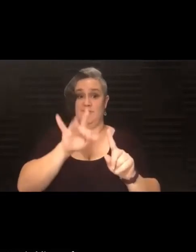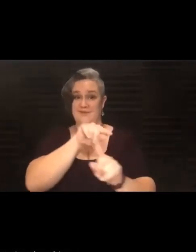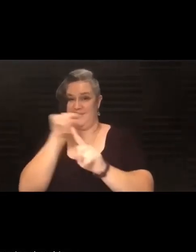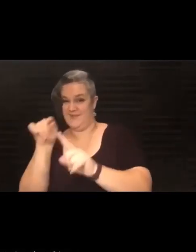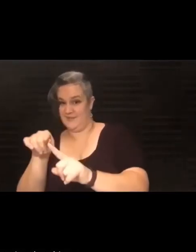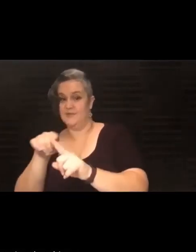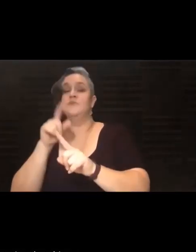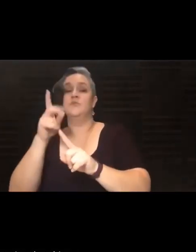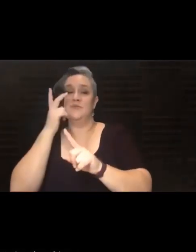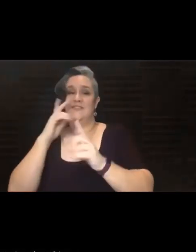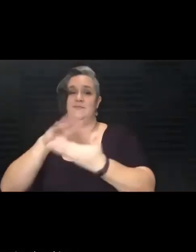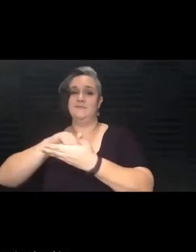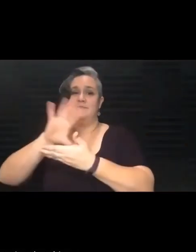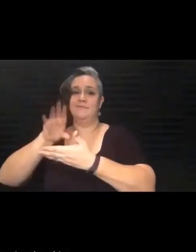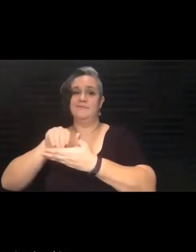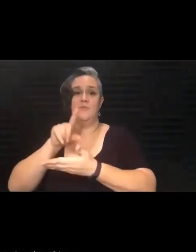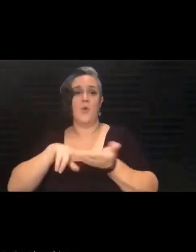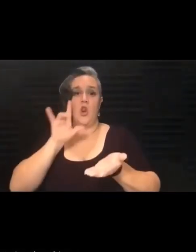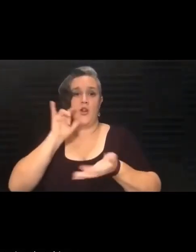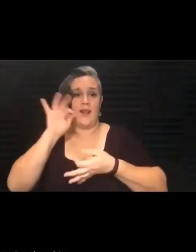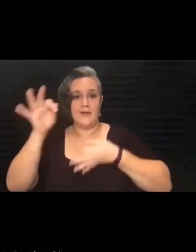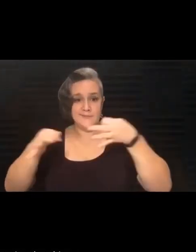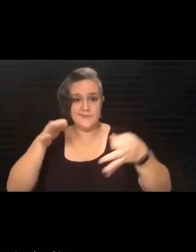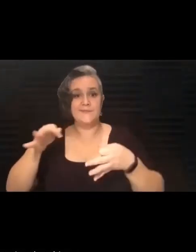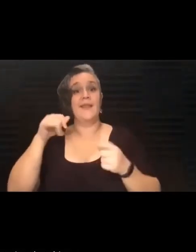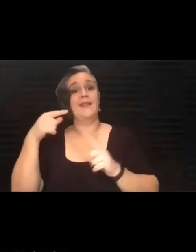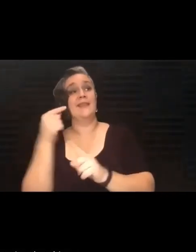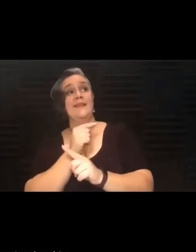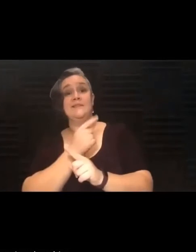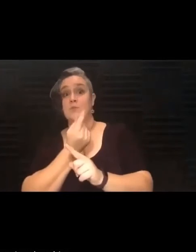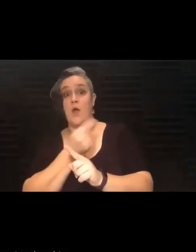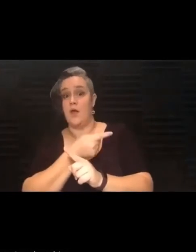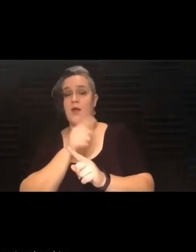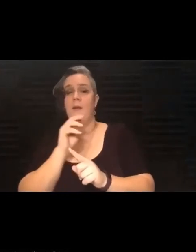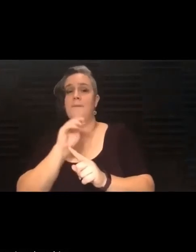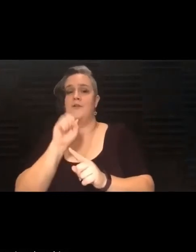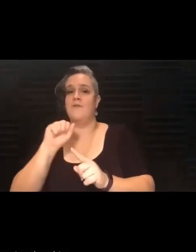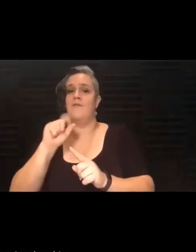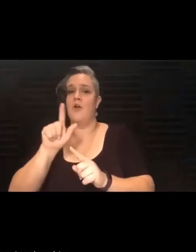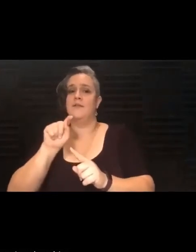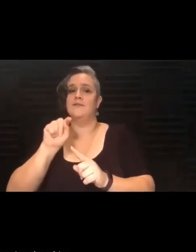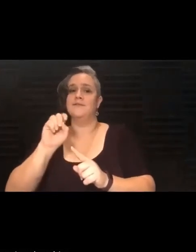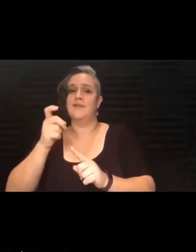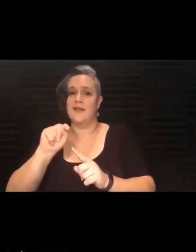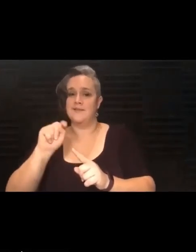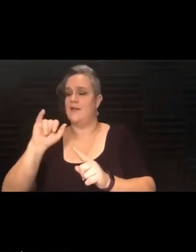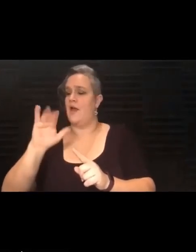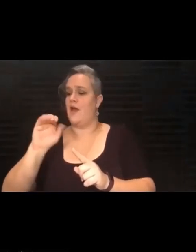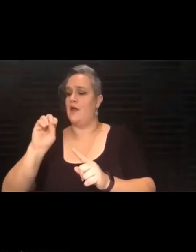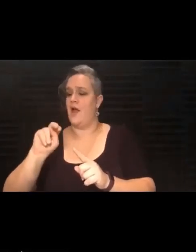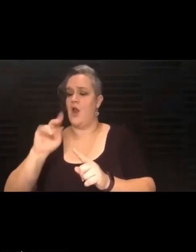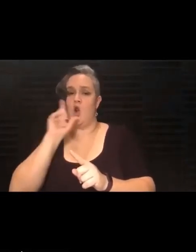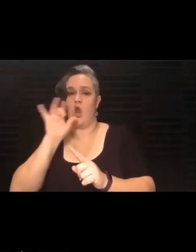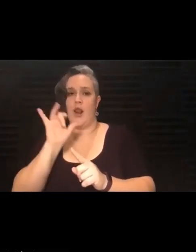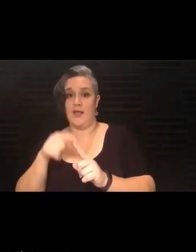screenshot that shows the description stating that this is the Microsoft alt text icon. So that's what you would use.